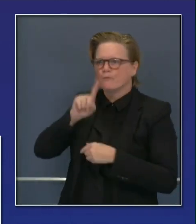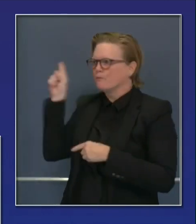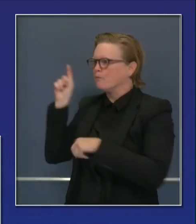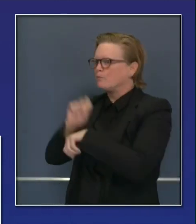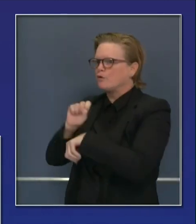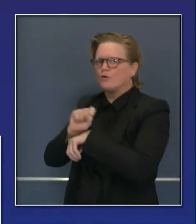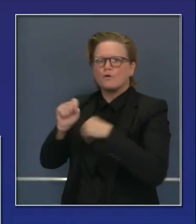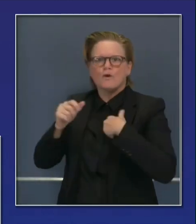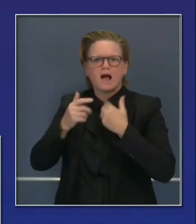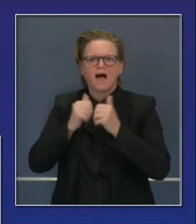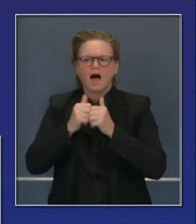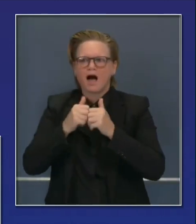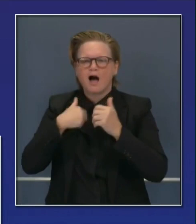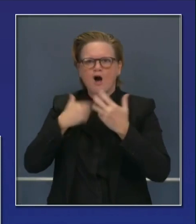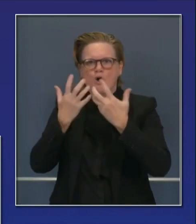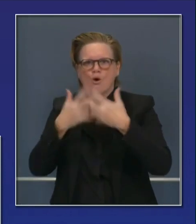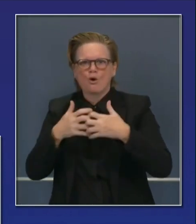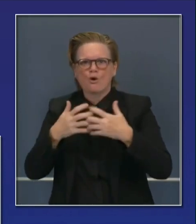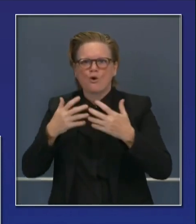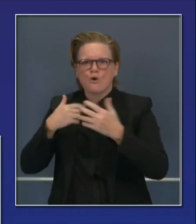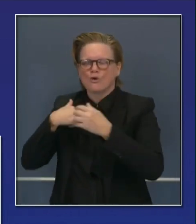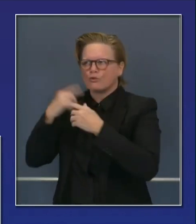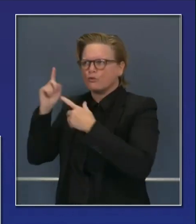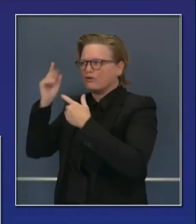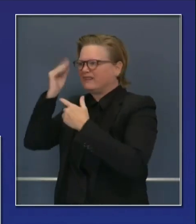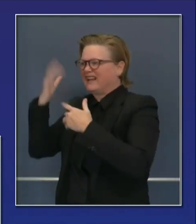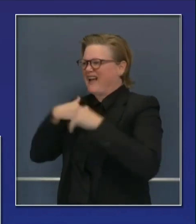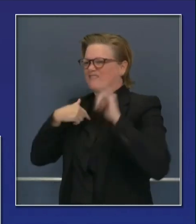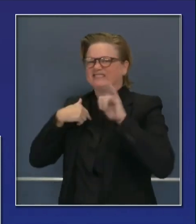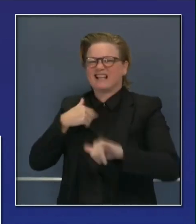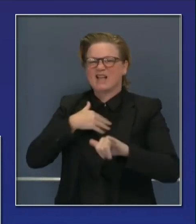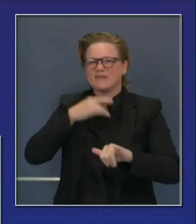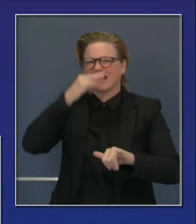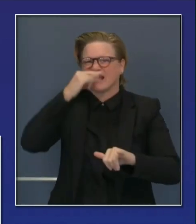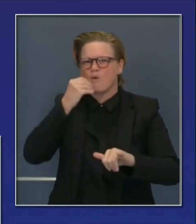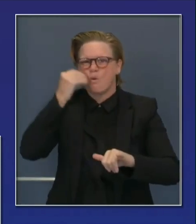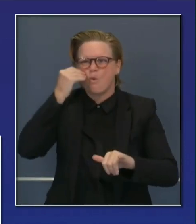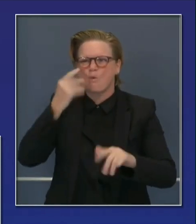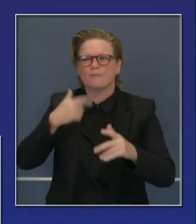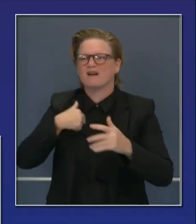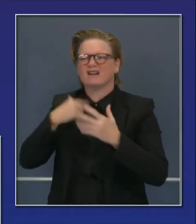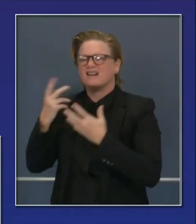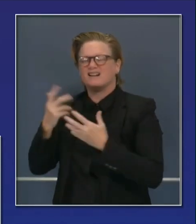have to attend to. And that's why we have the mychildcare.ca.gov website,